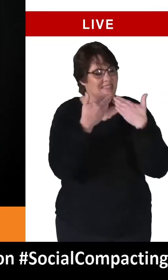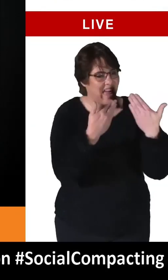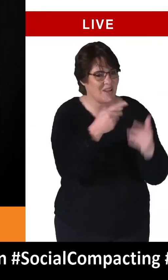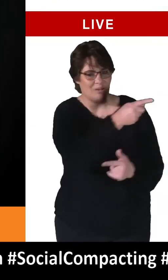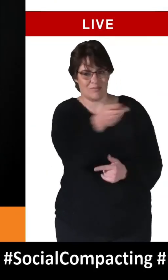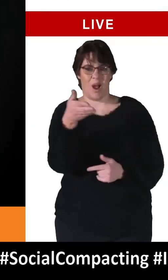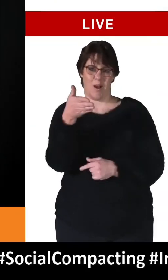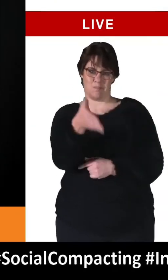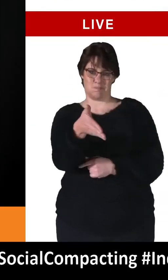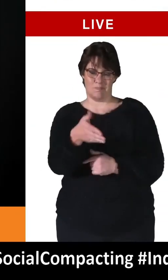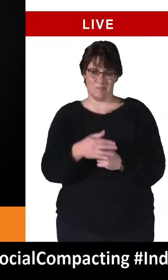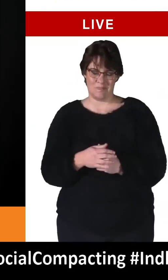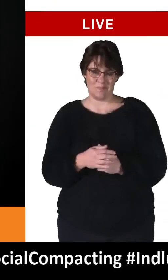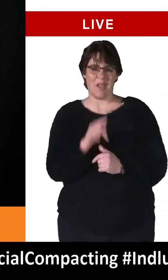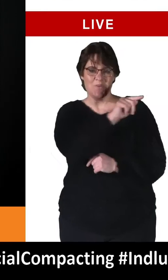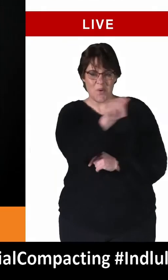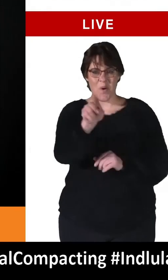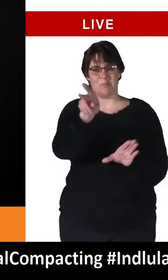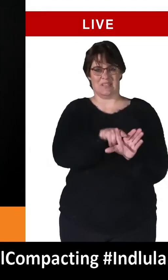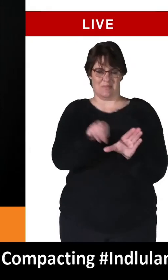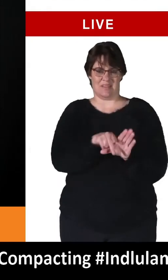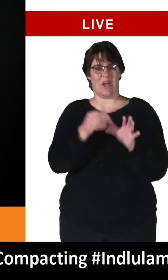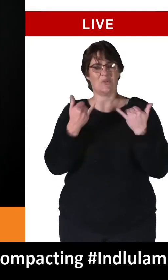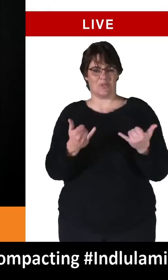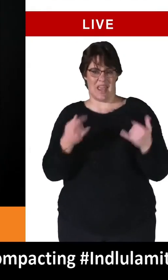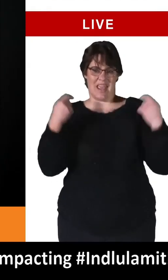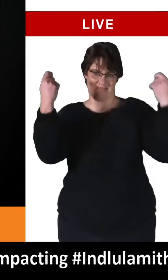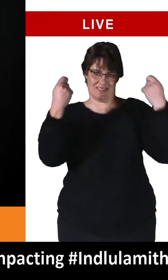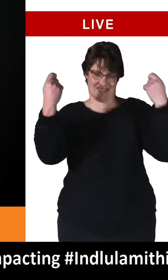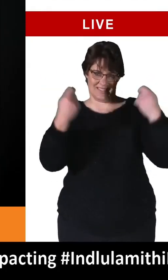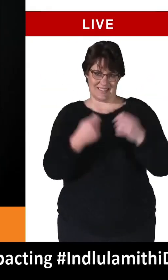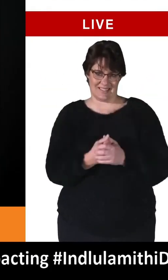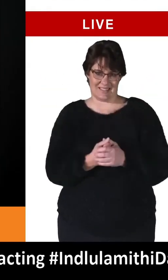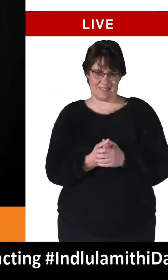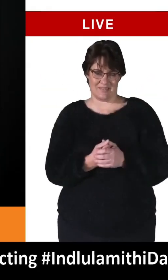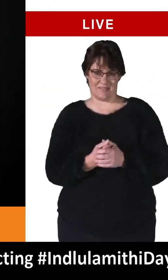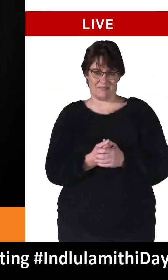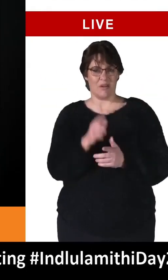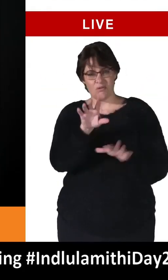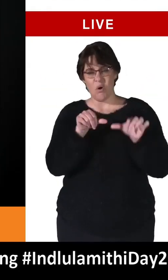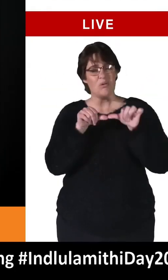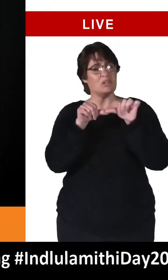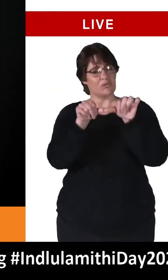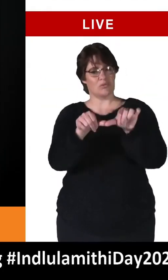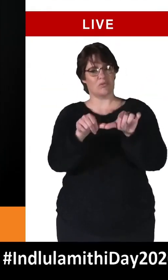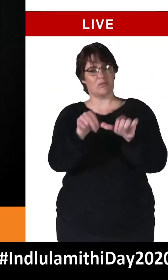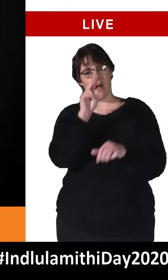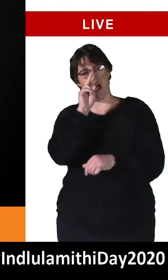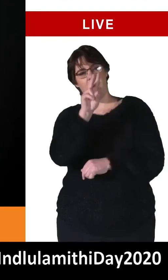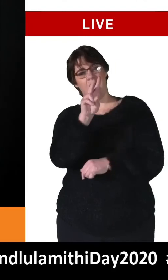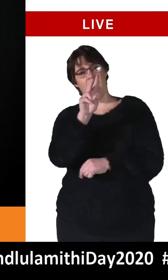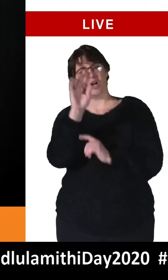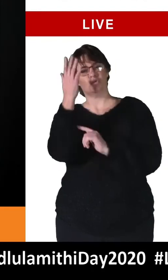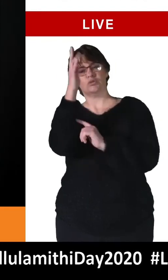your attendance and participation in today's event. May you continue to look above the